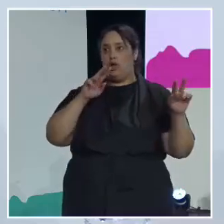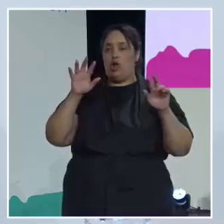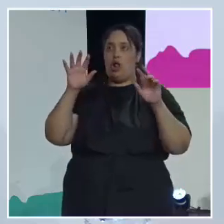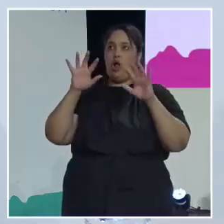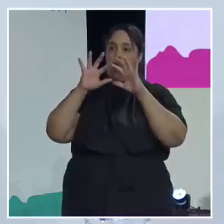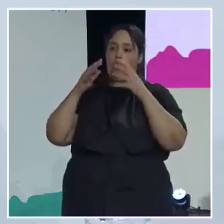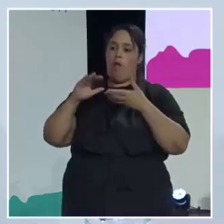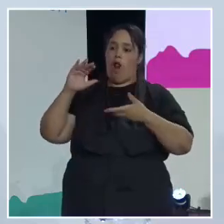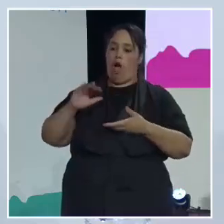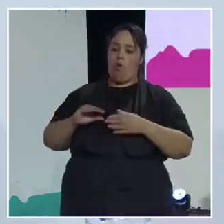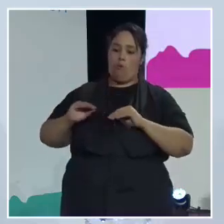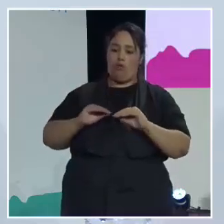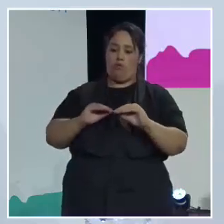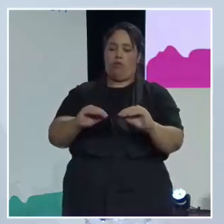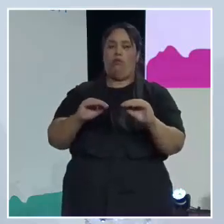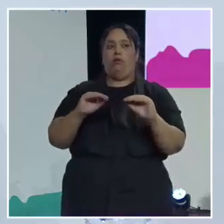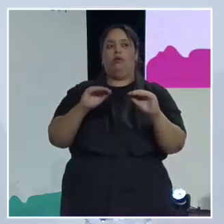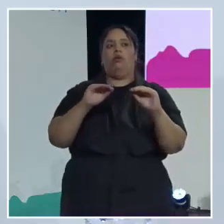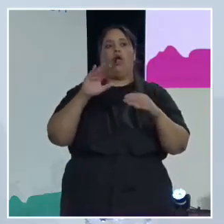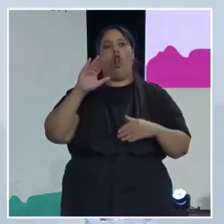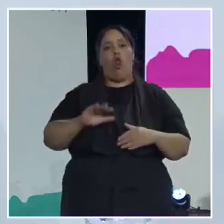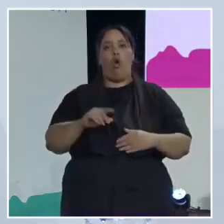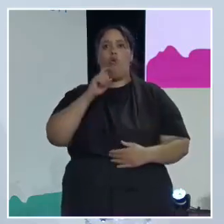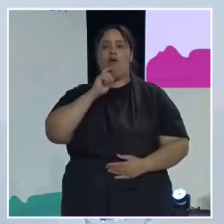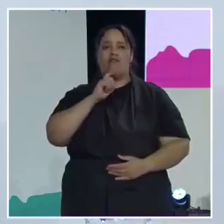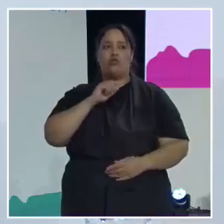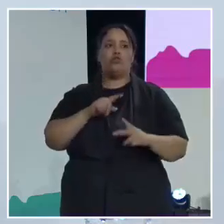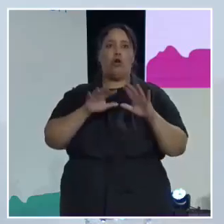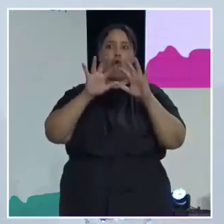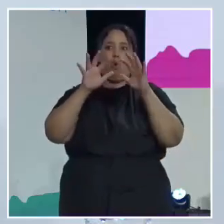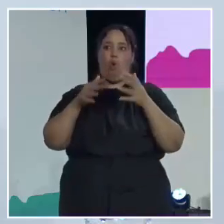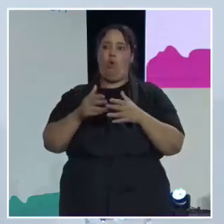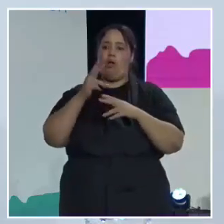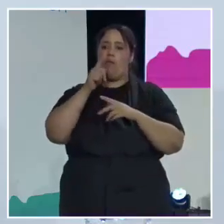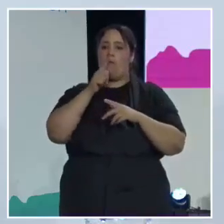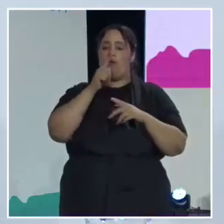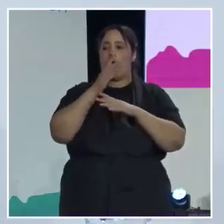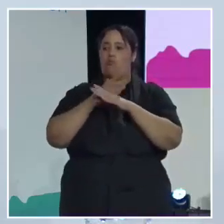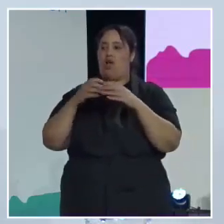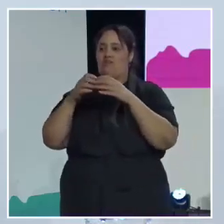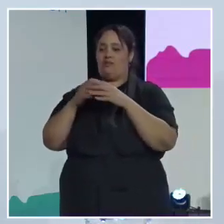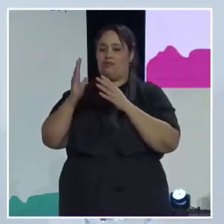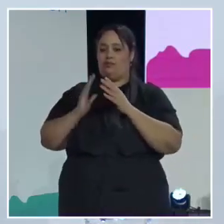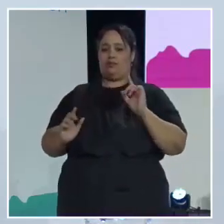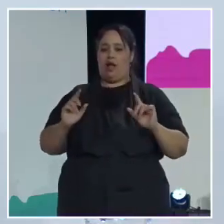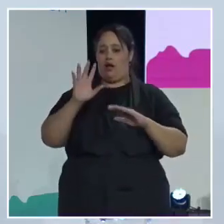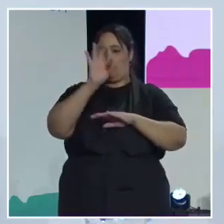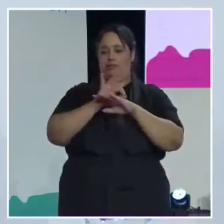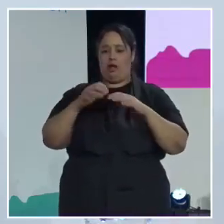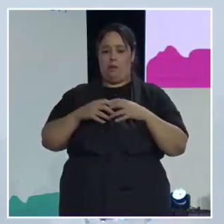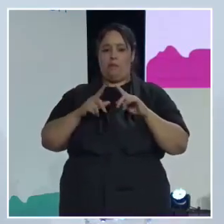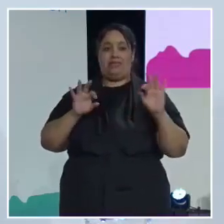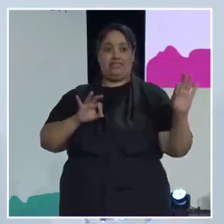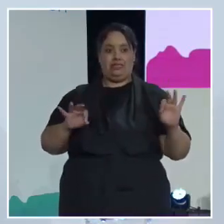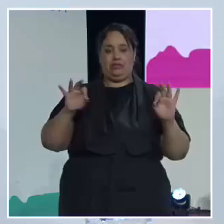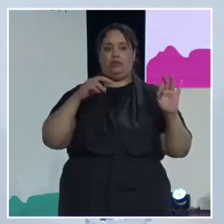low mobilization, low leverage, and the whole public-private side has been designed badly, let's really rethink that. And that does require